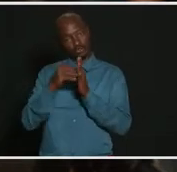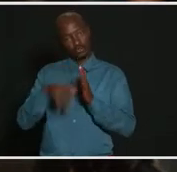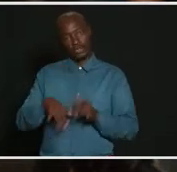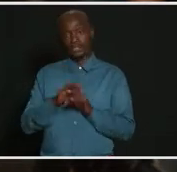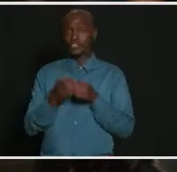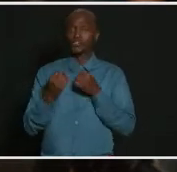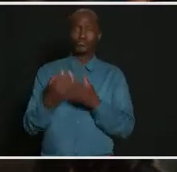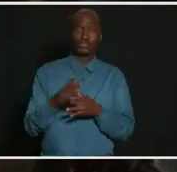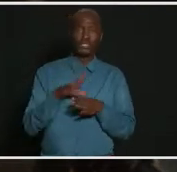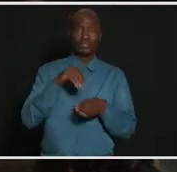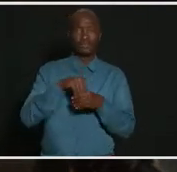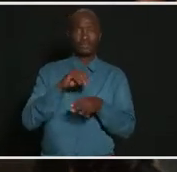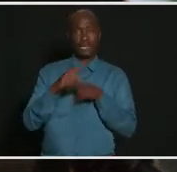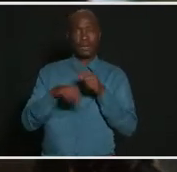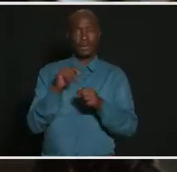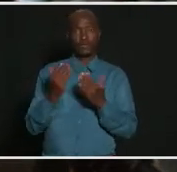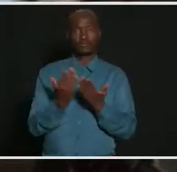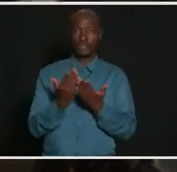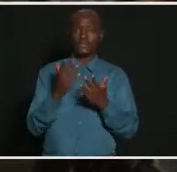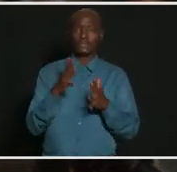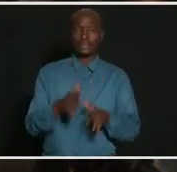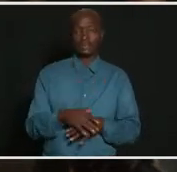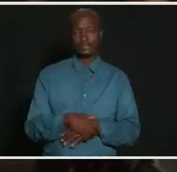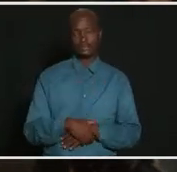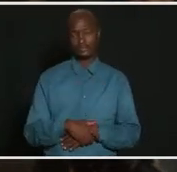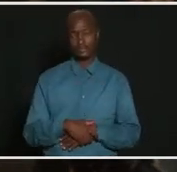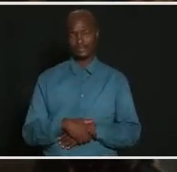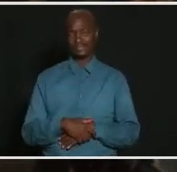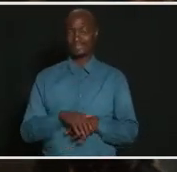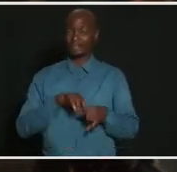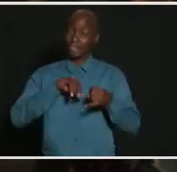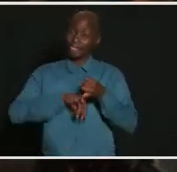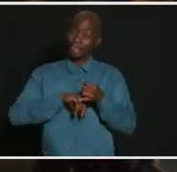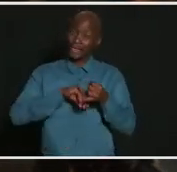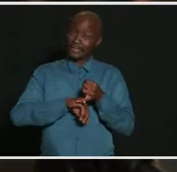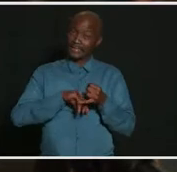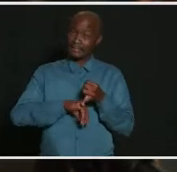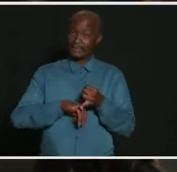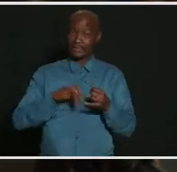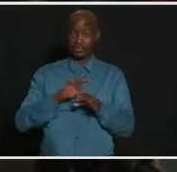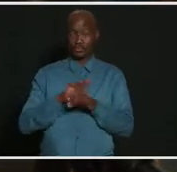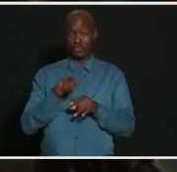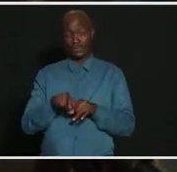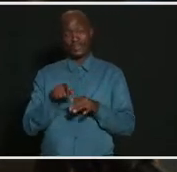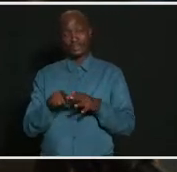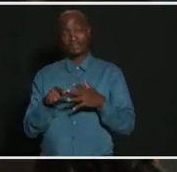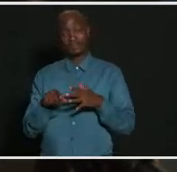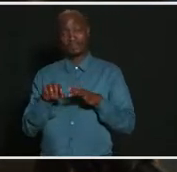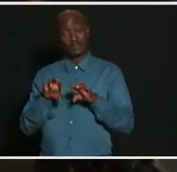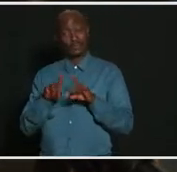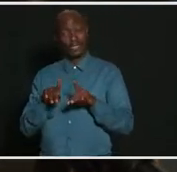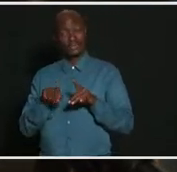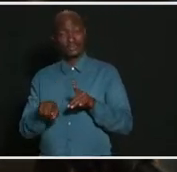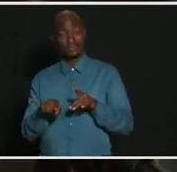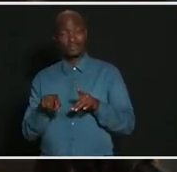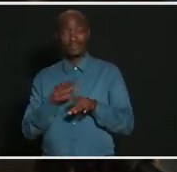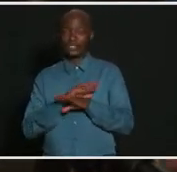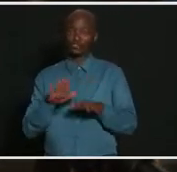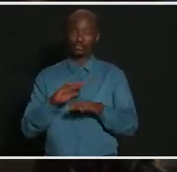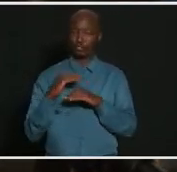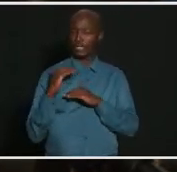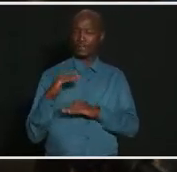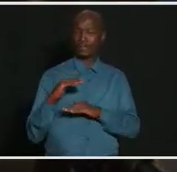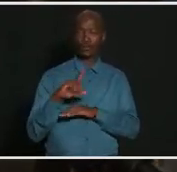input regarding the study the subjects of the study could be and is not